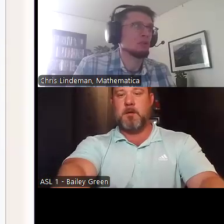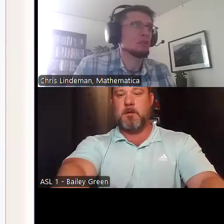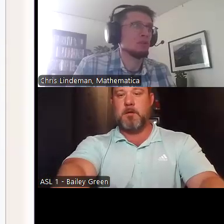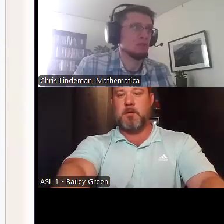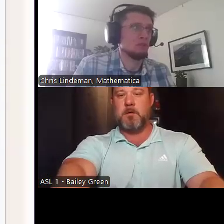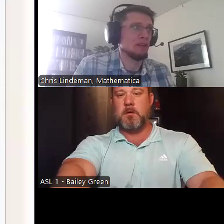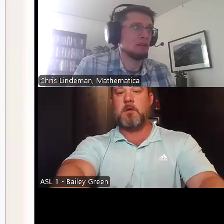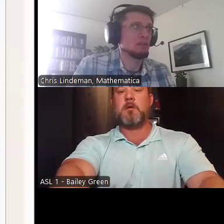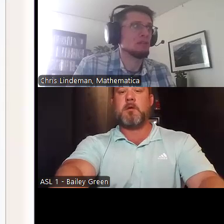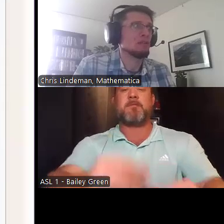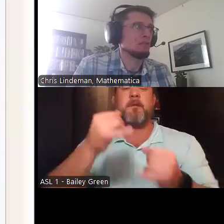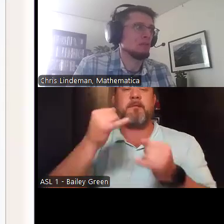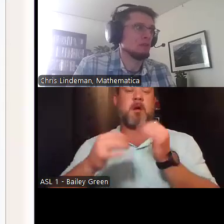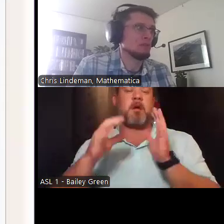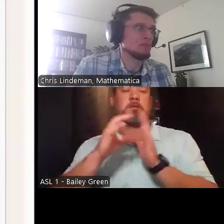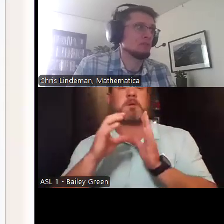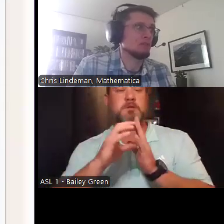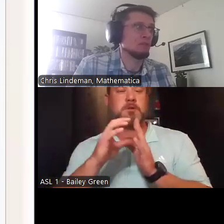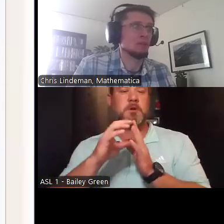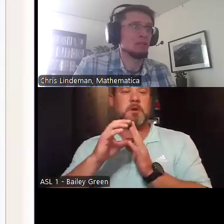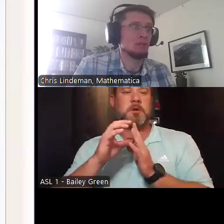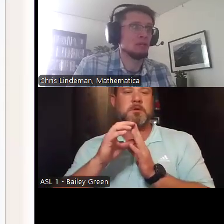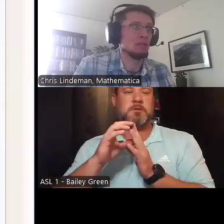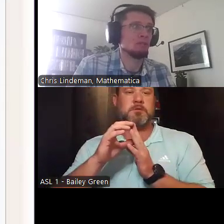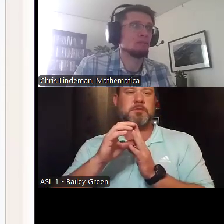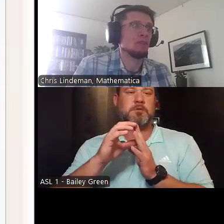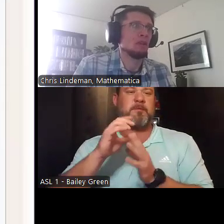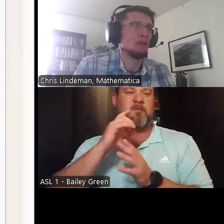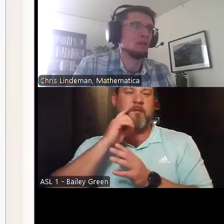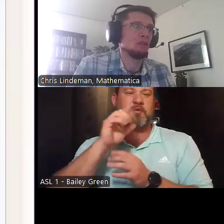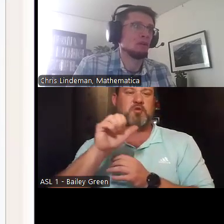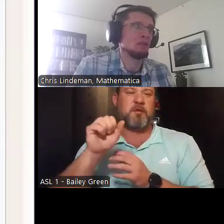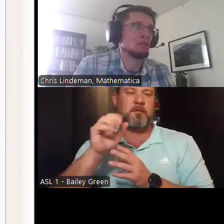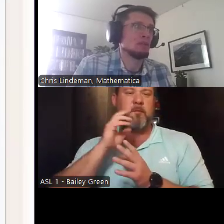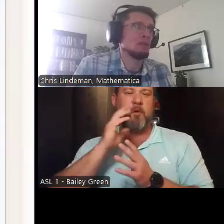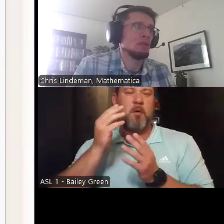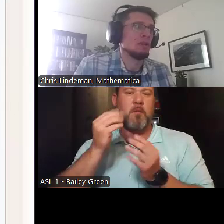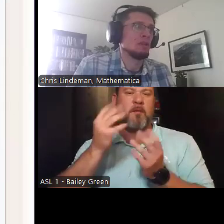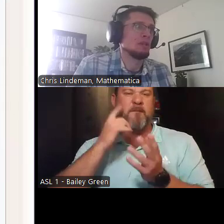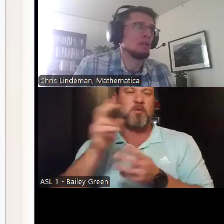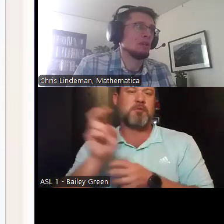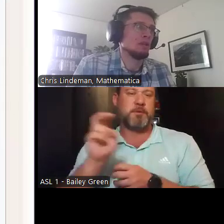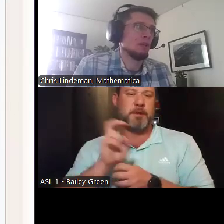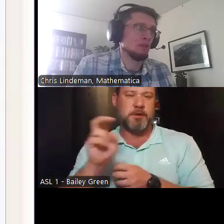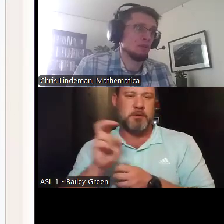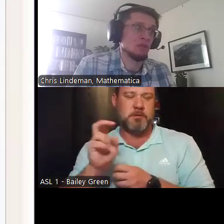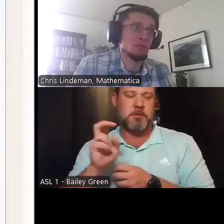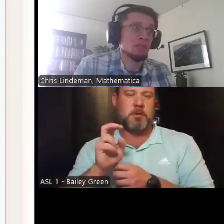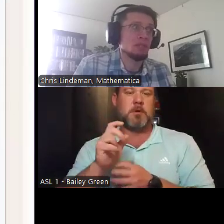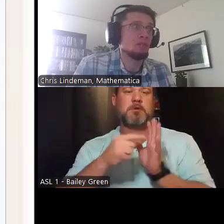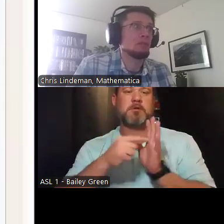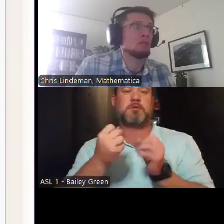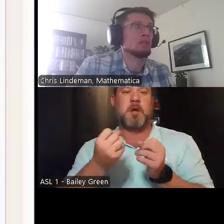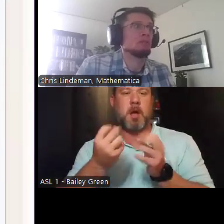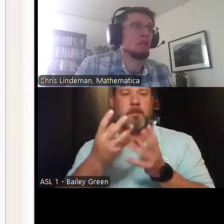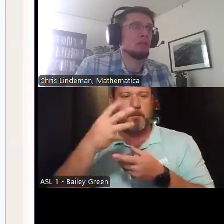is social service providers, specifically for transportation. And this shows the number of